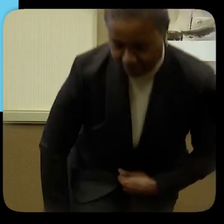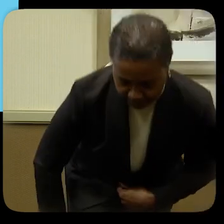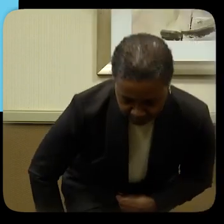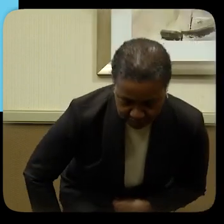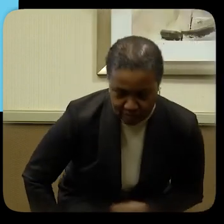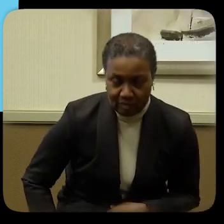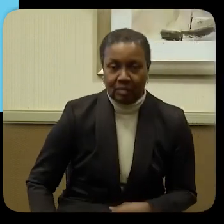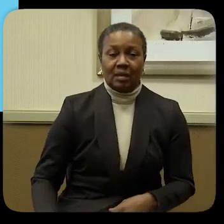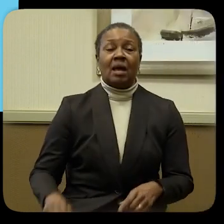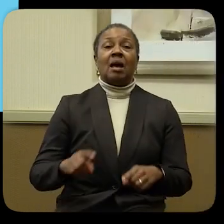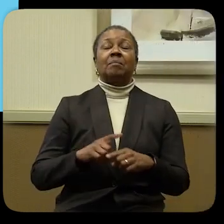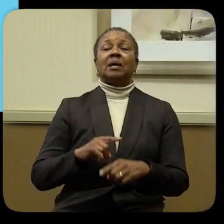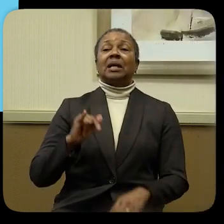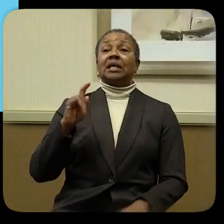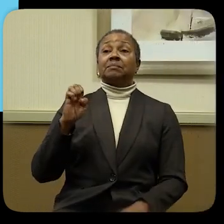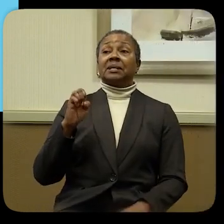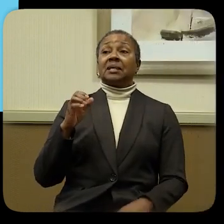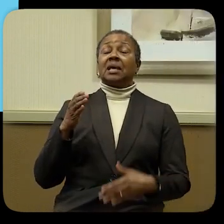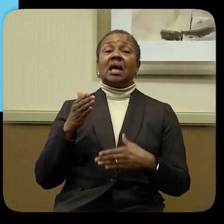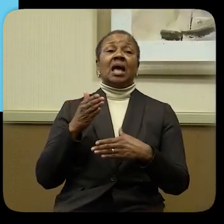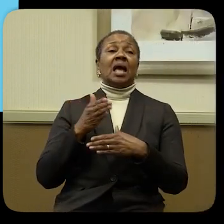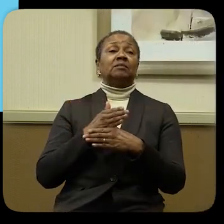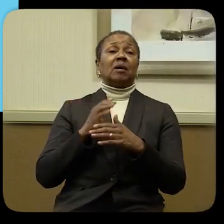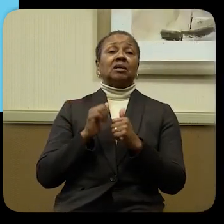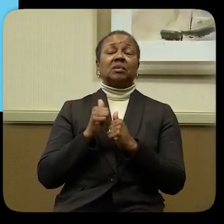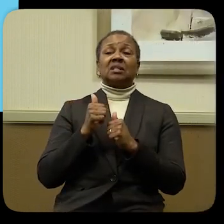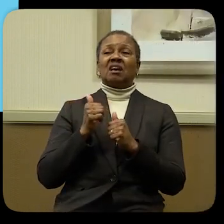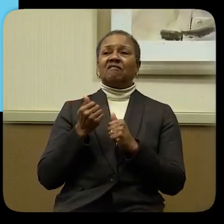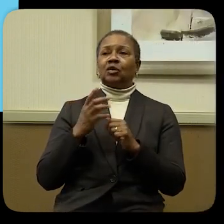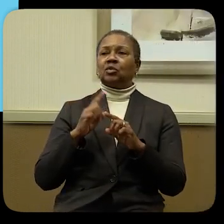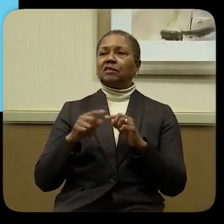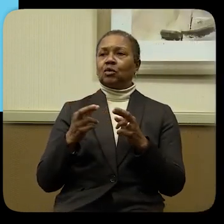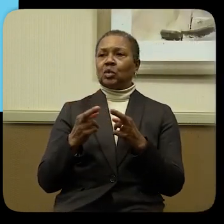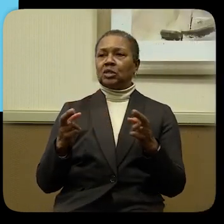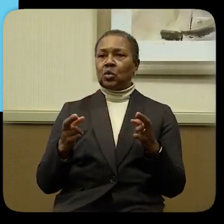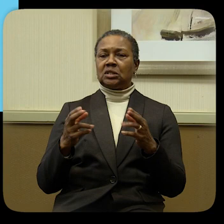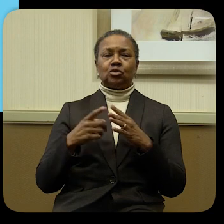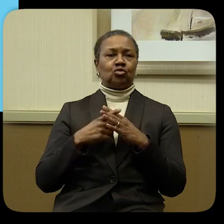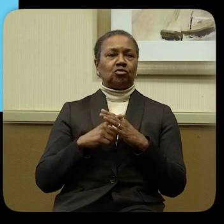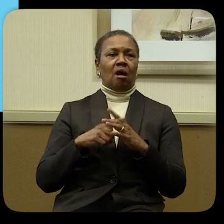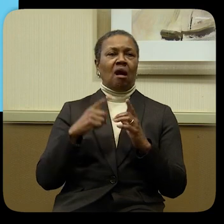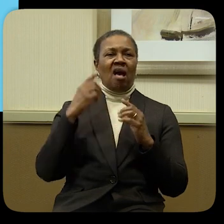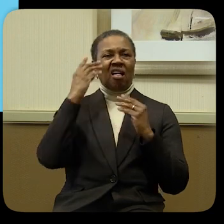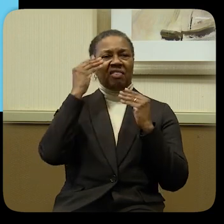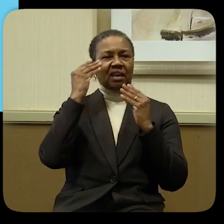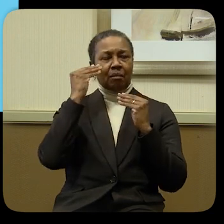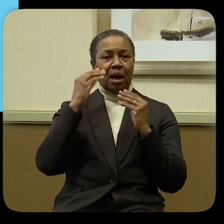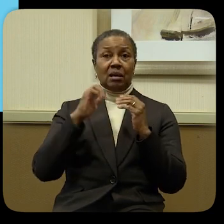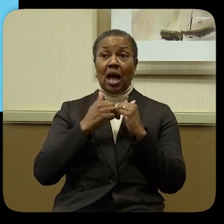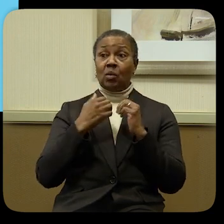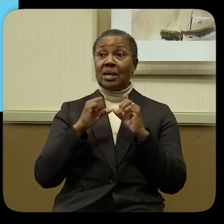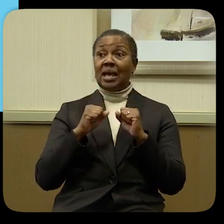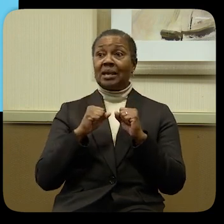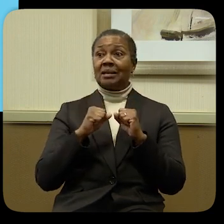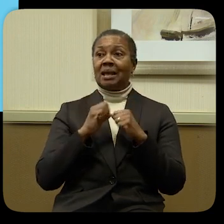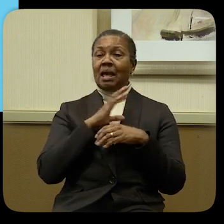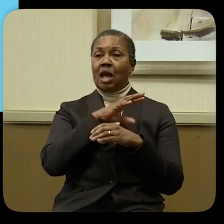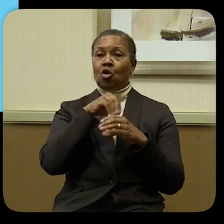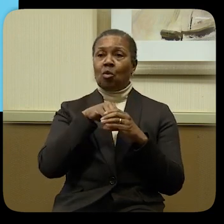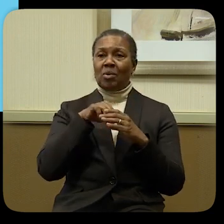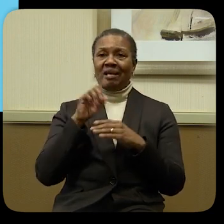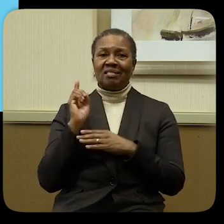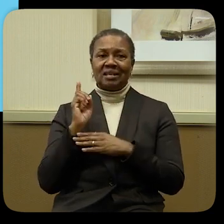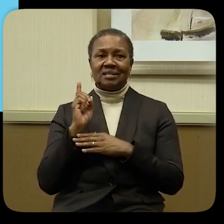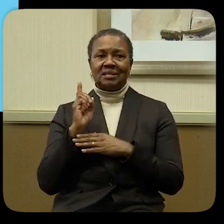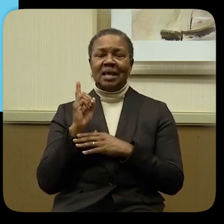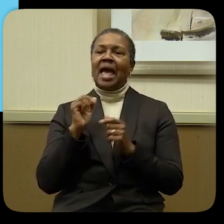But ISB has partnered with a couple of different resources to start thinking about how we can incorporate this, again,